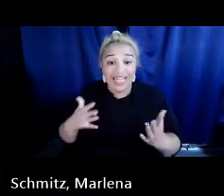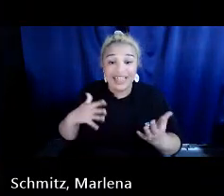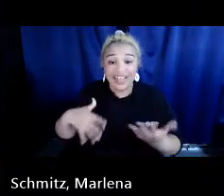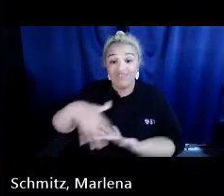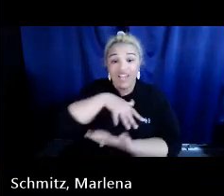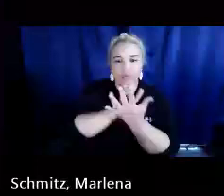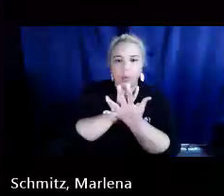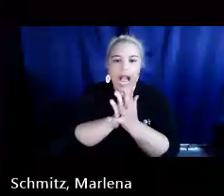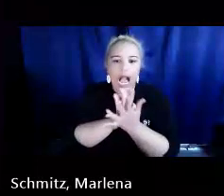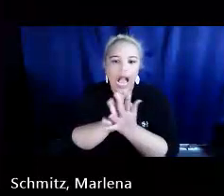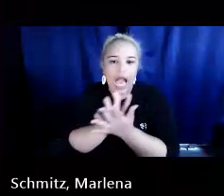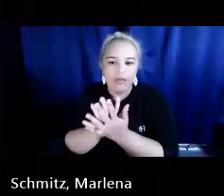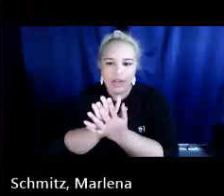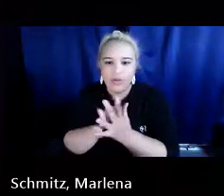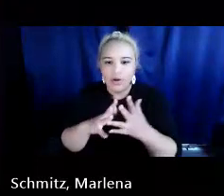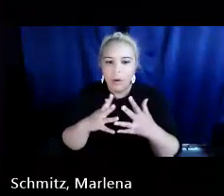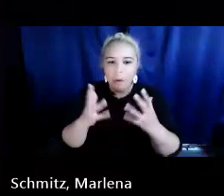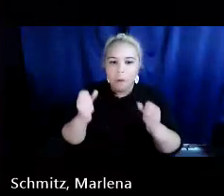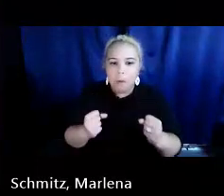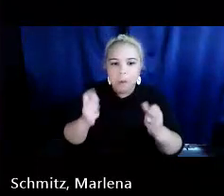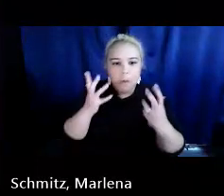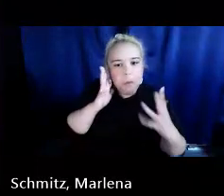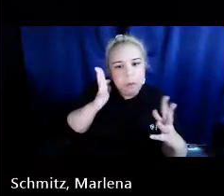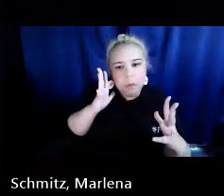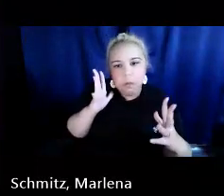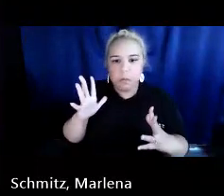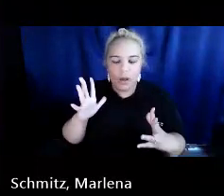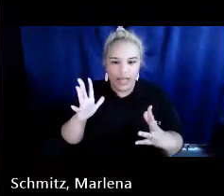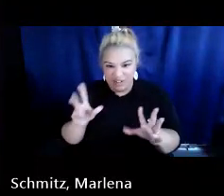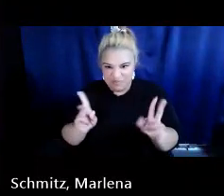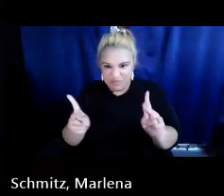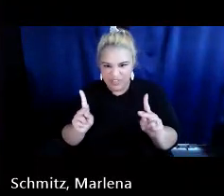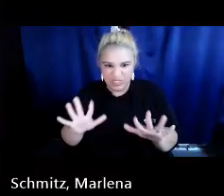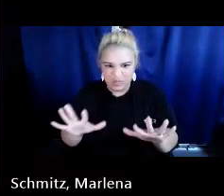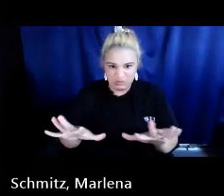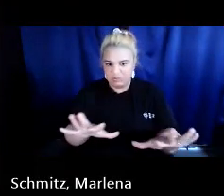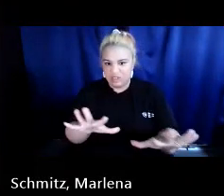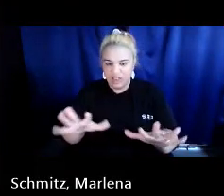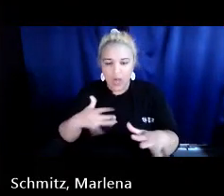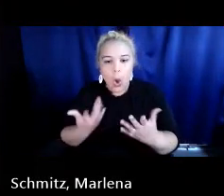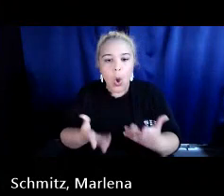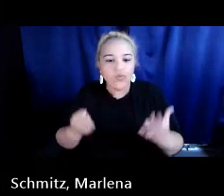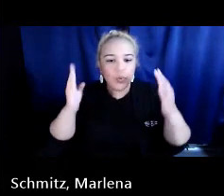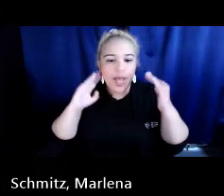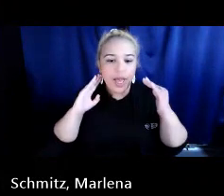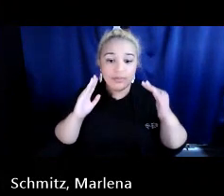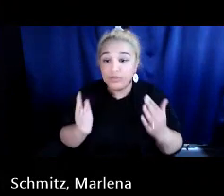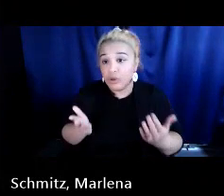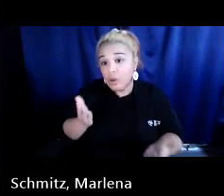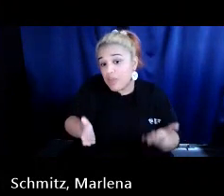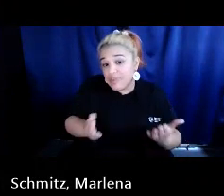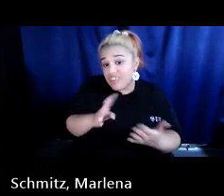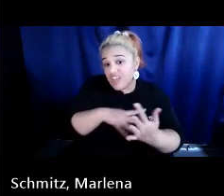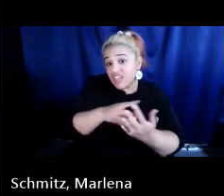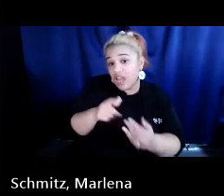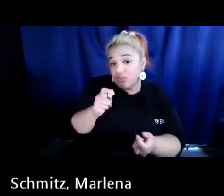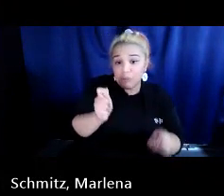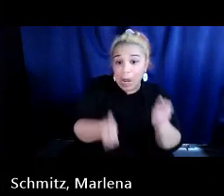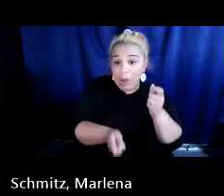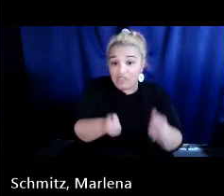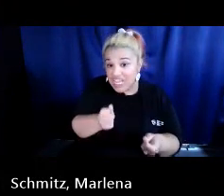such as permitting an employee to work during hours when fewer people are present. Now, these accommodations are all